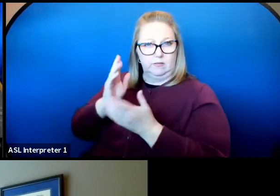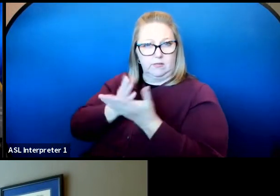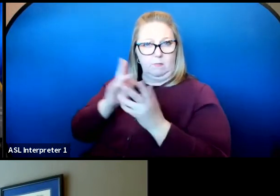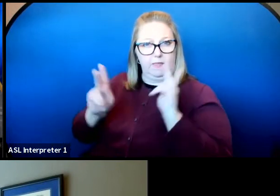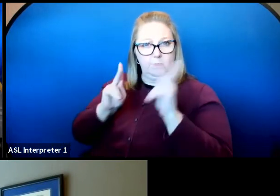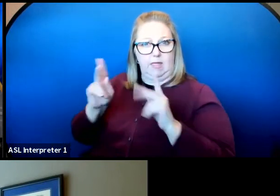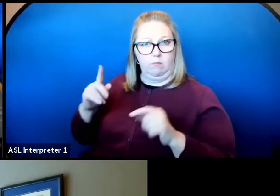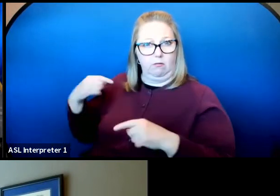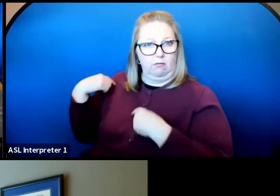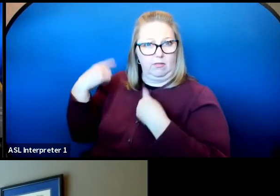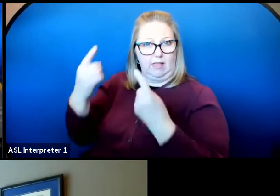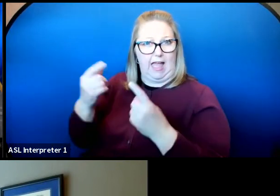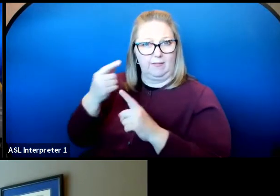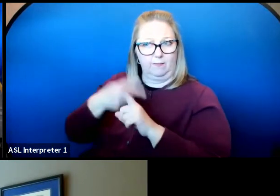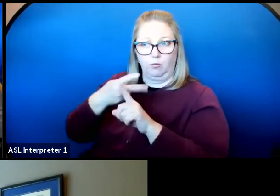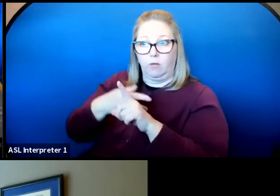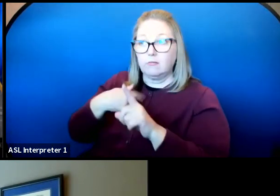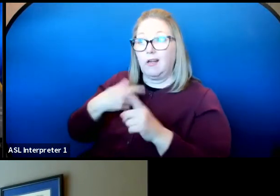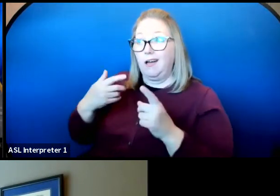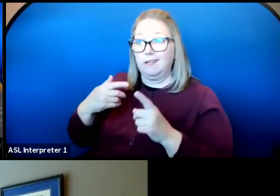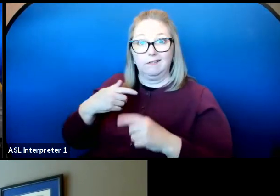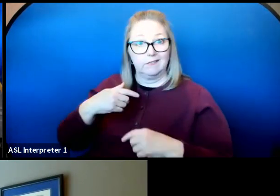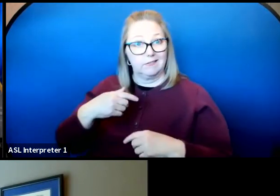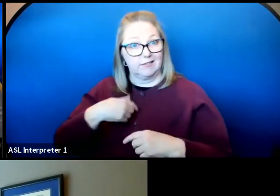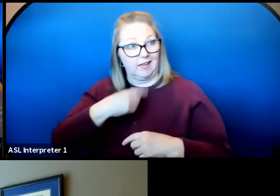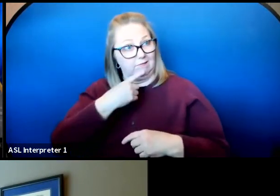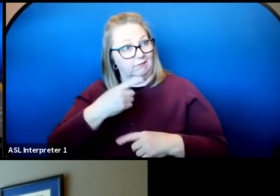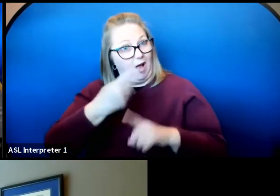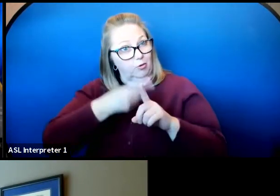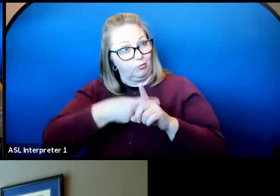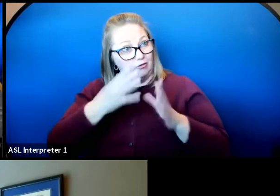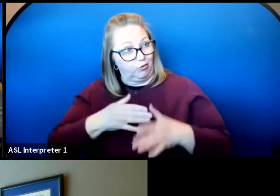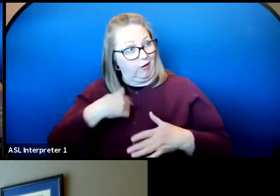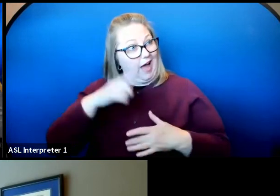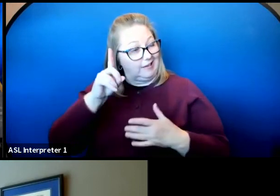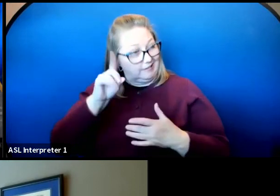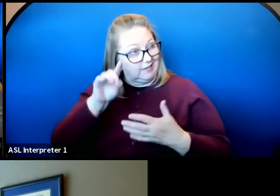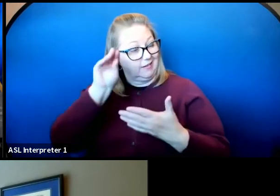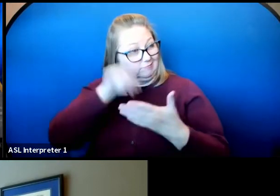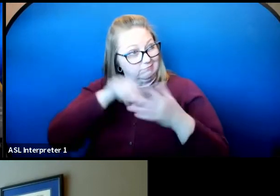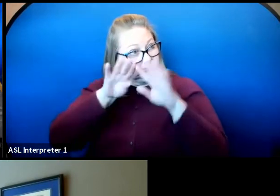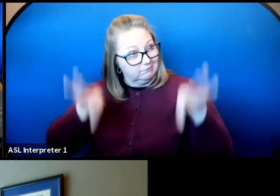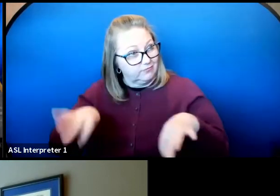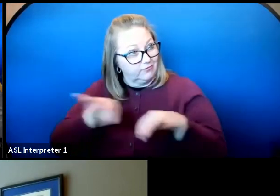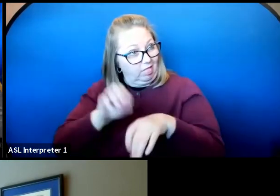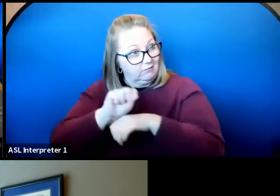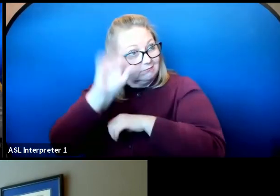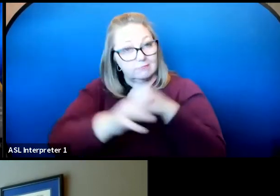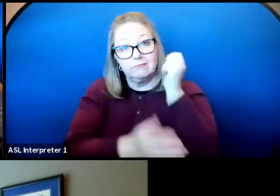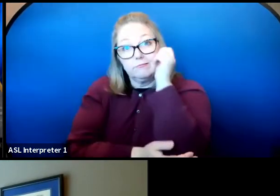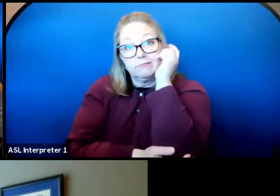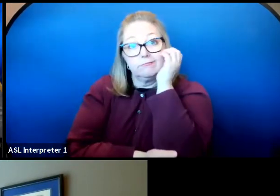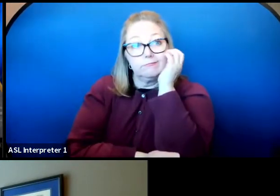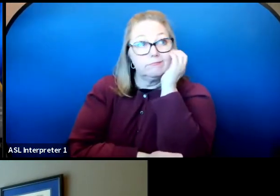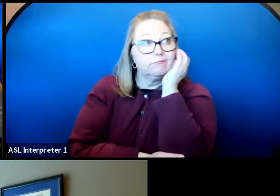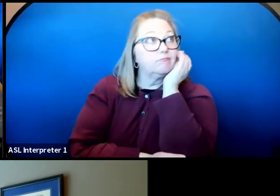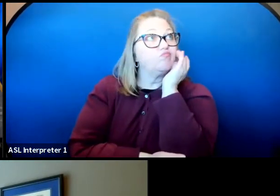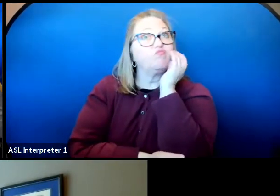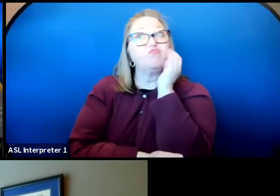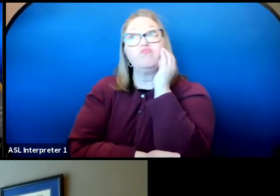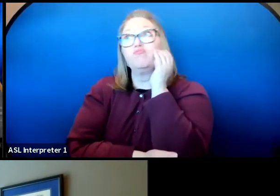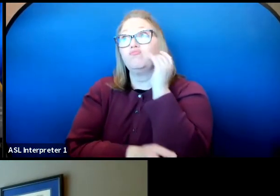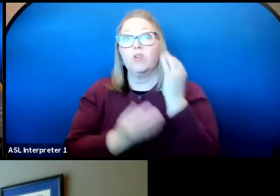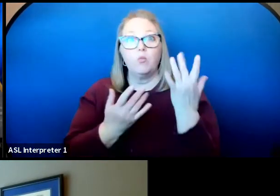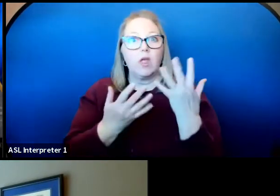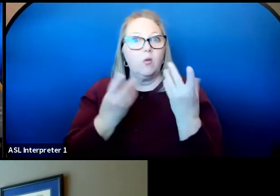and months who, did the right thing, their applications were in, and they are still waiting on that funding? What can they do right now? What piece of advice